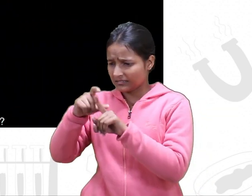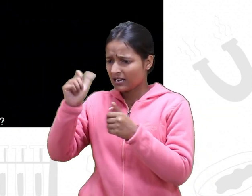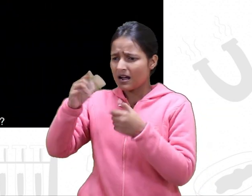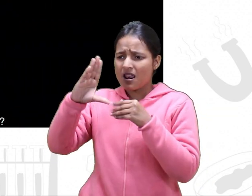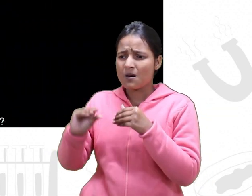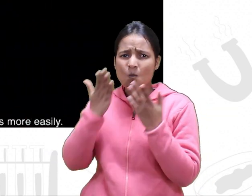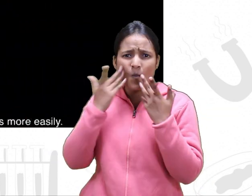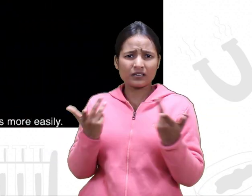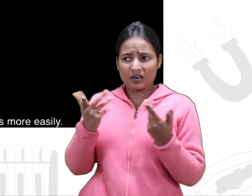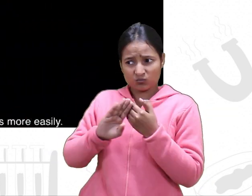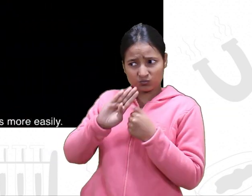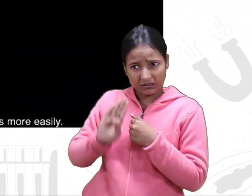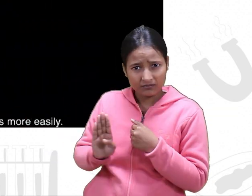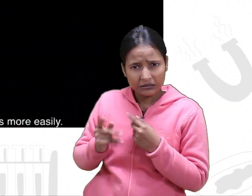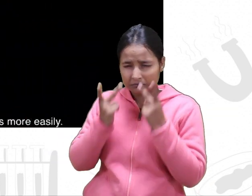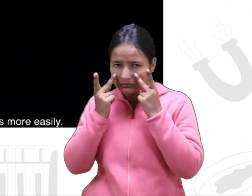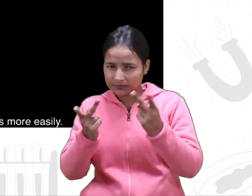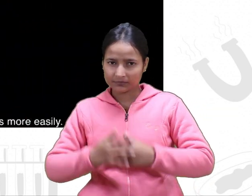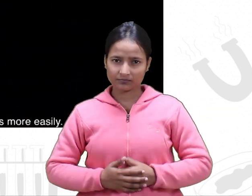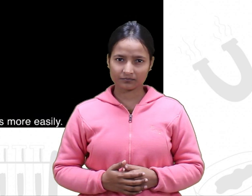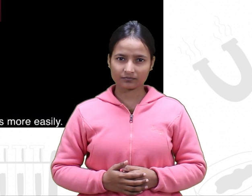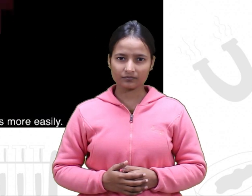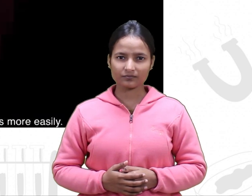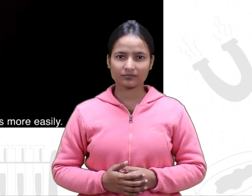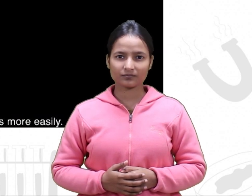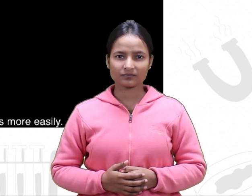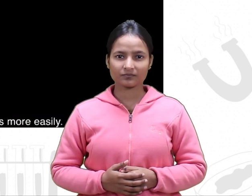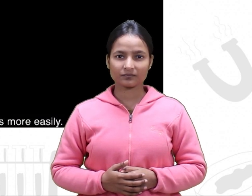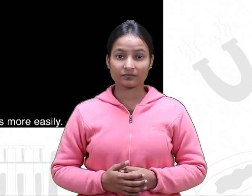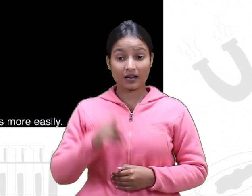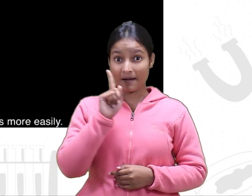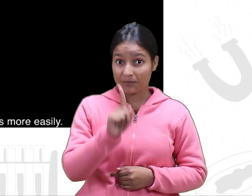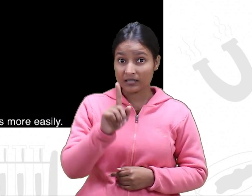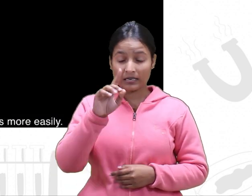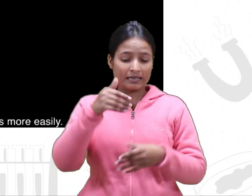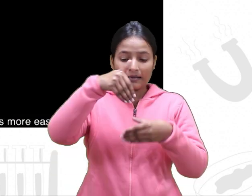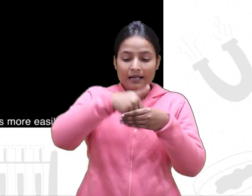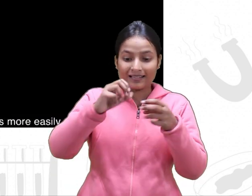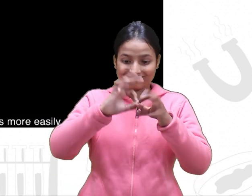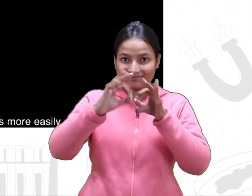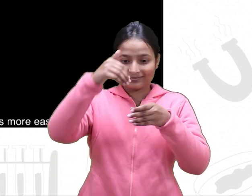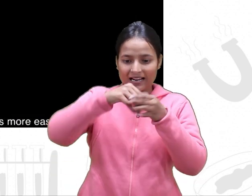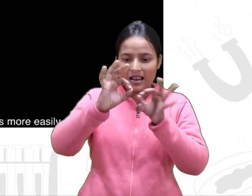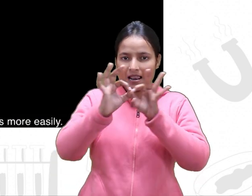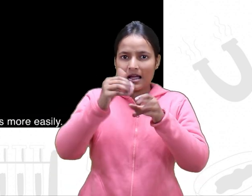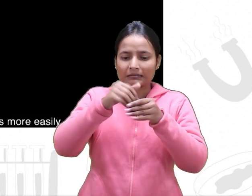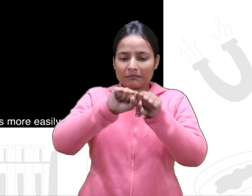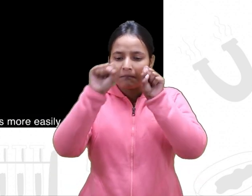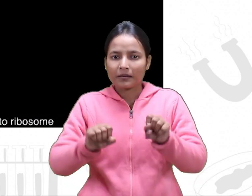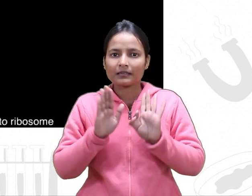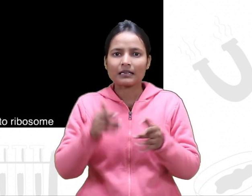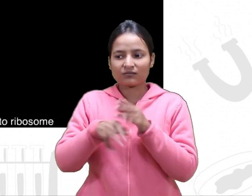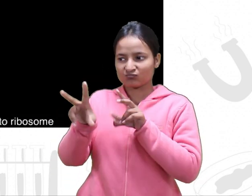a minute difference? It is known that different molecules of protein translation machinery bind to L amino acids more